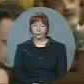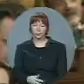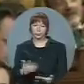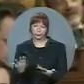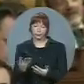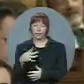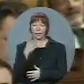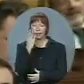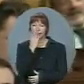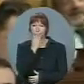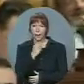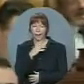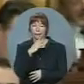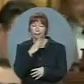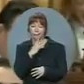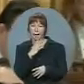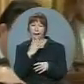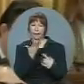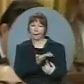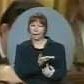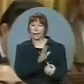crime. This